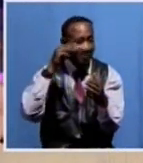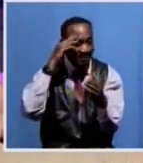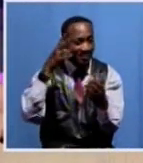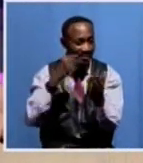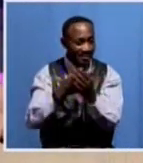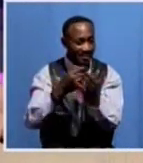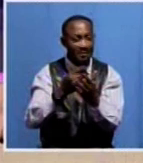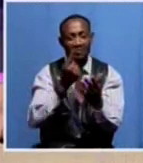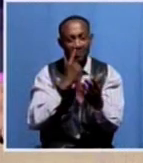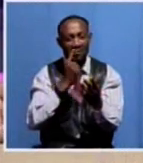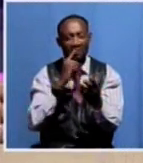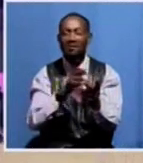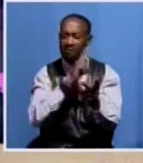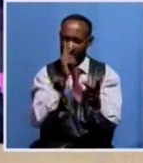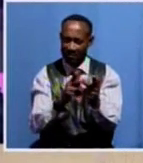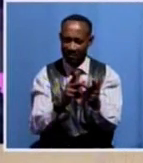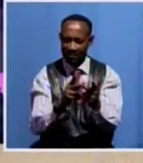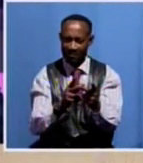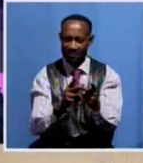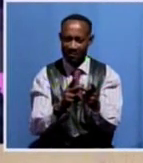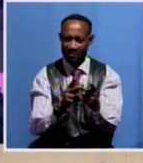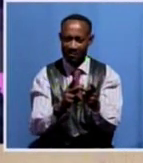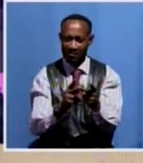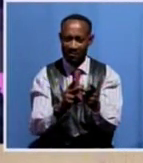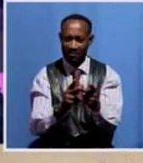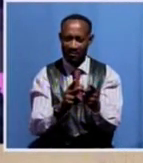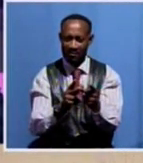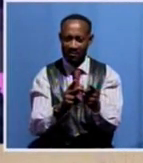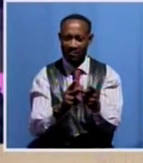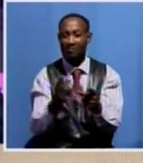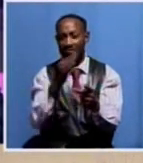have spoken about reforming farmer input support program.